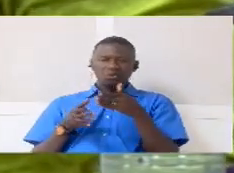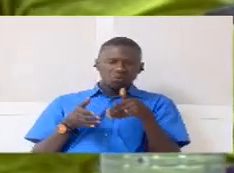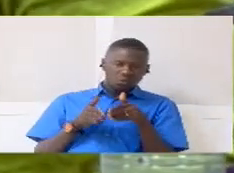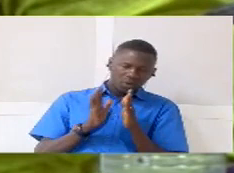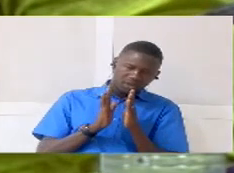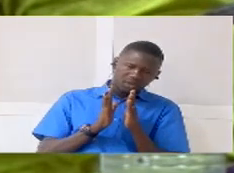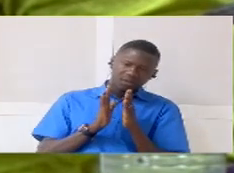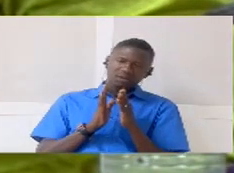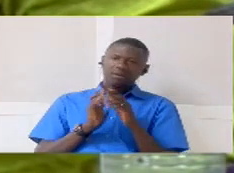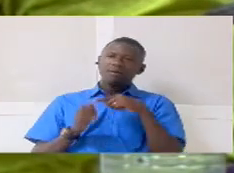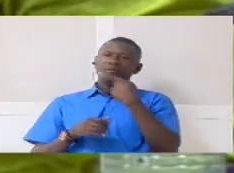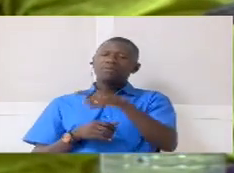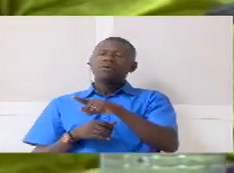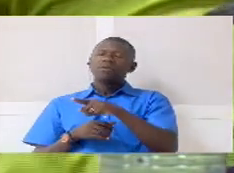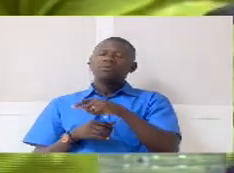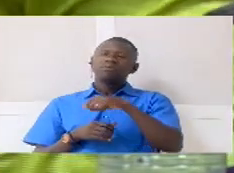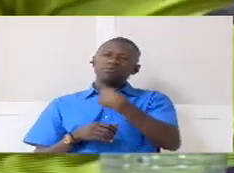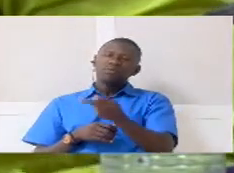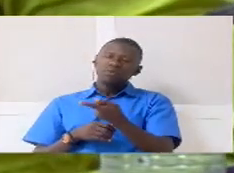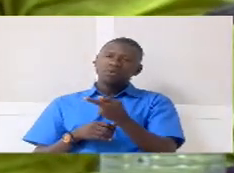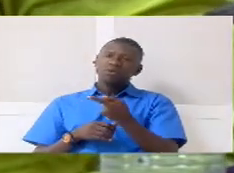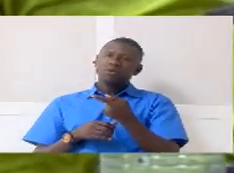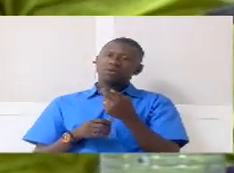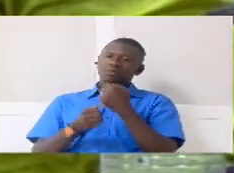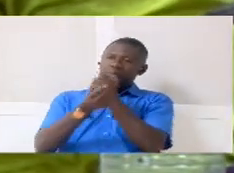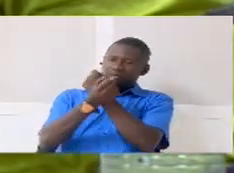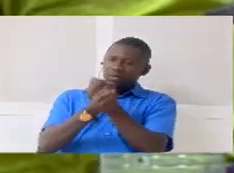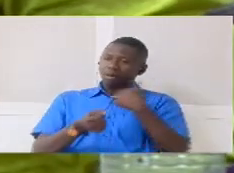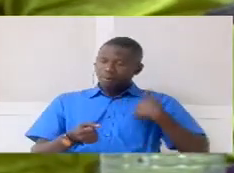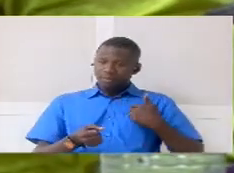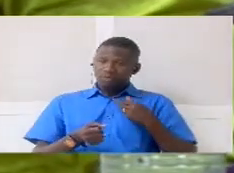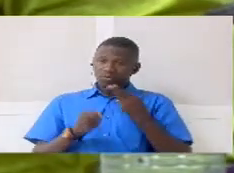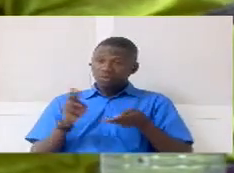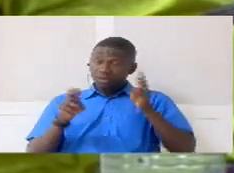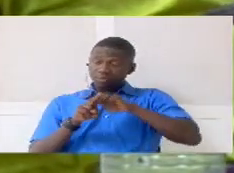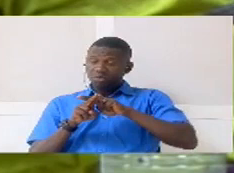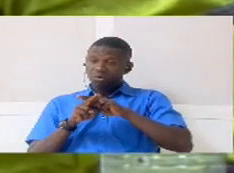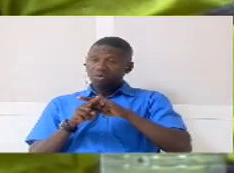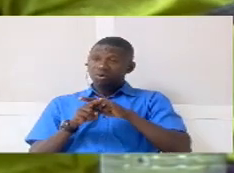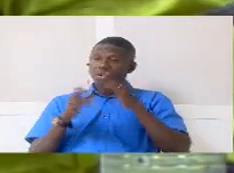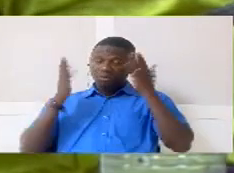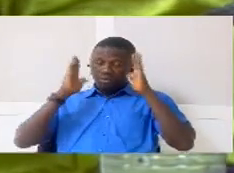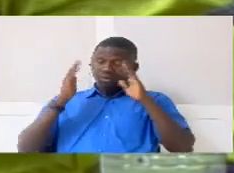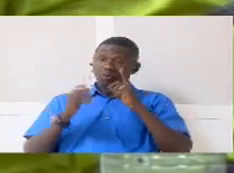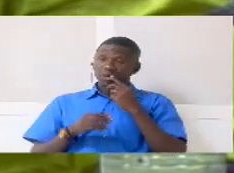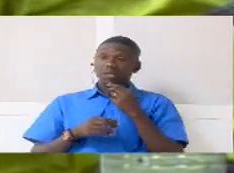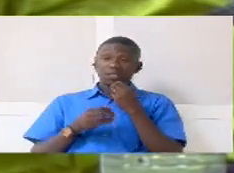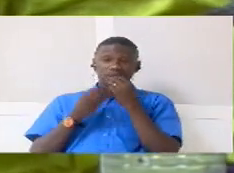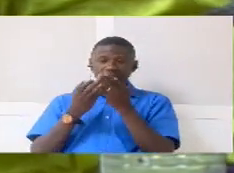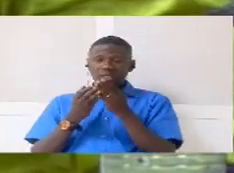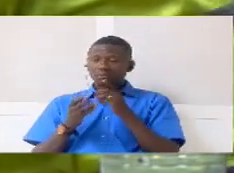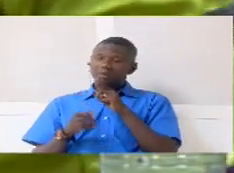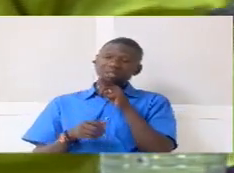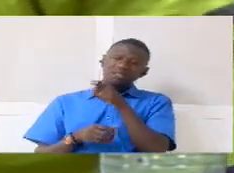for prisoners to report cases where they feel that prison officials violated their